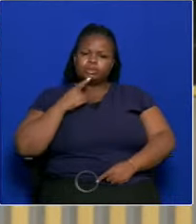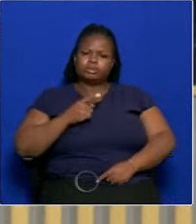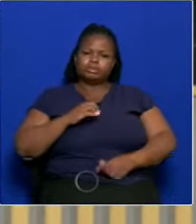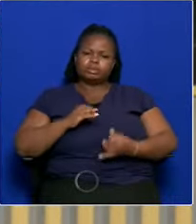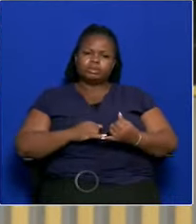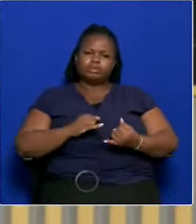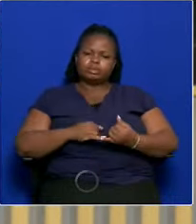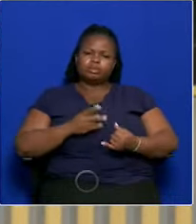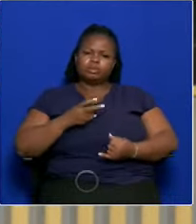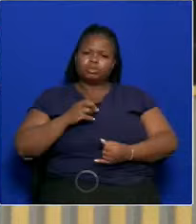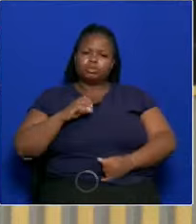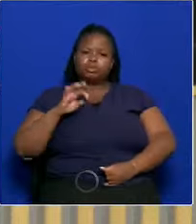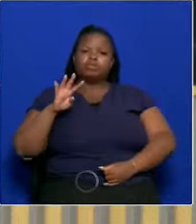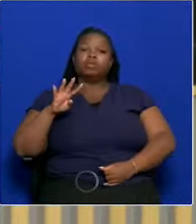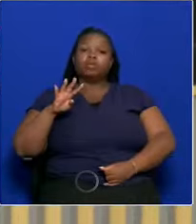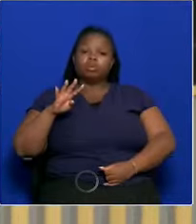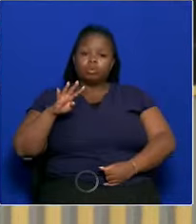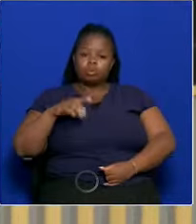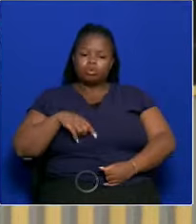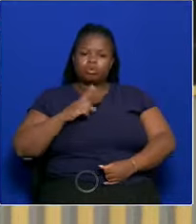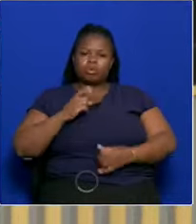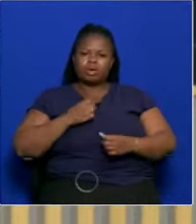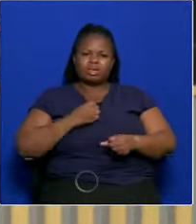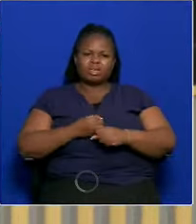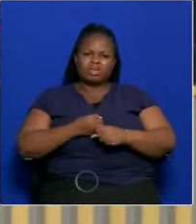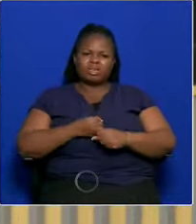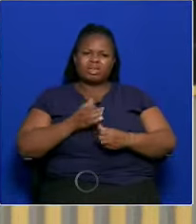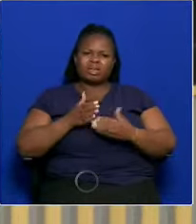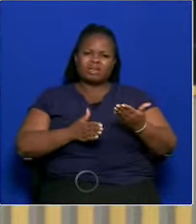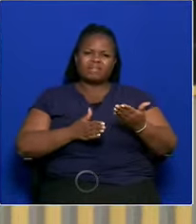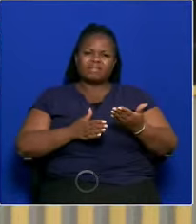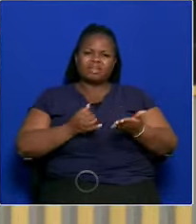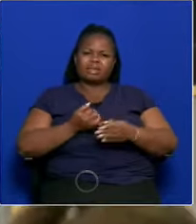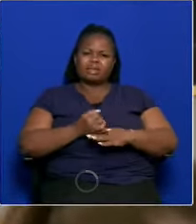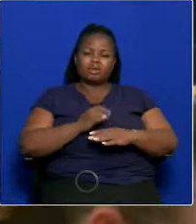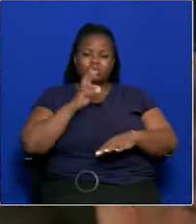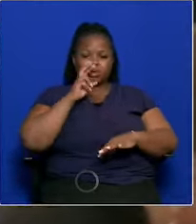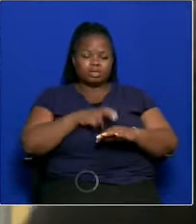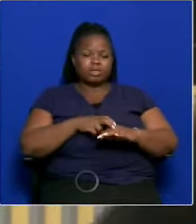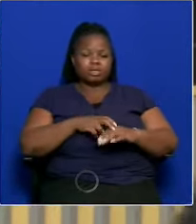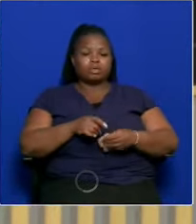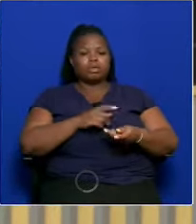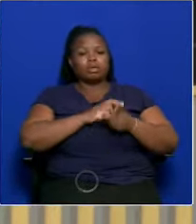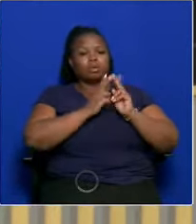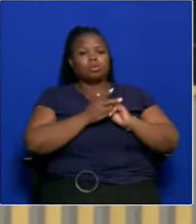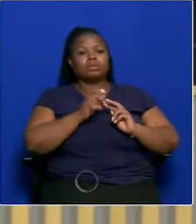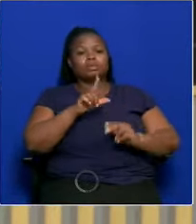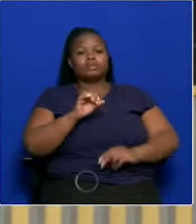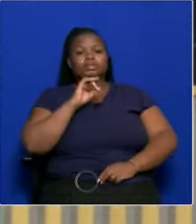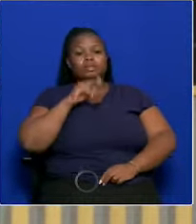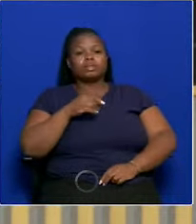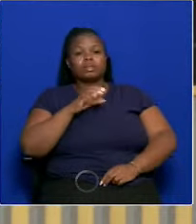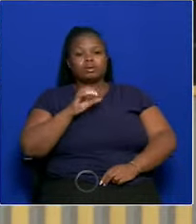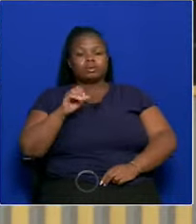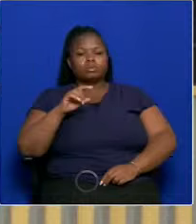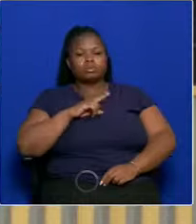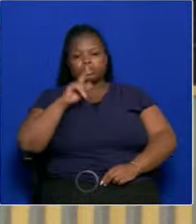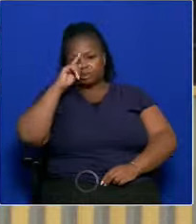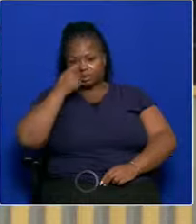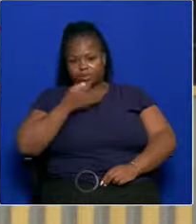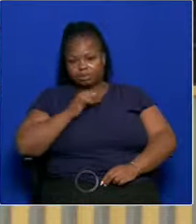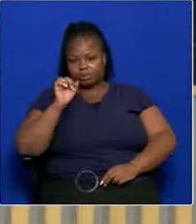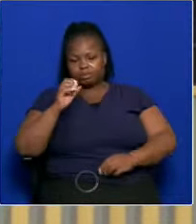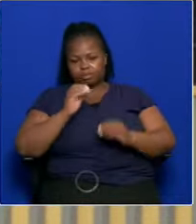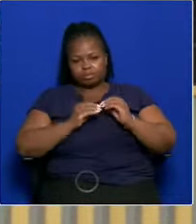2024, a year and a half earlier, you needed a loan of 70,000 because your son needed to fix his